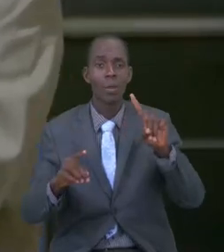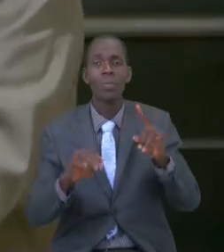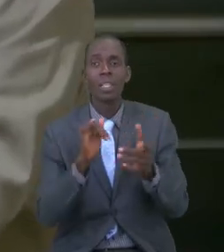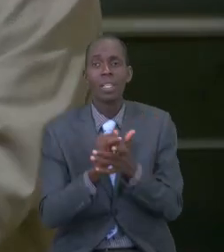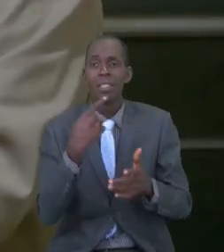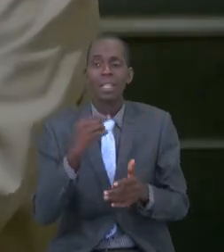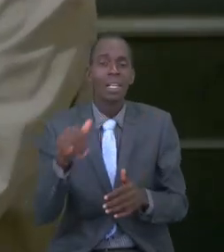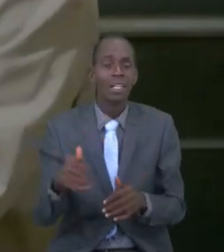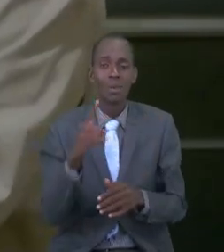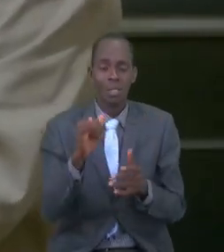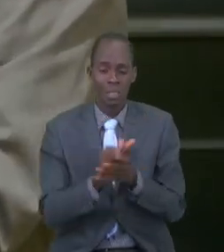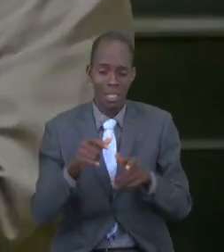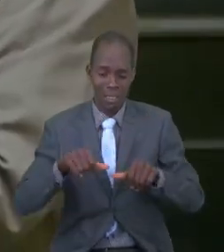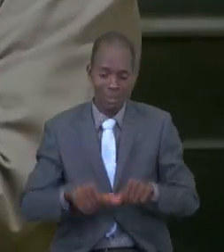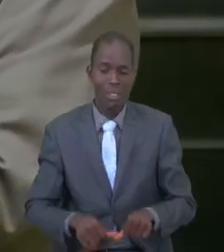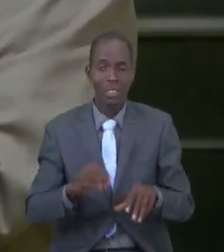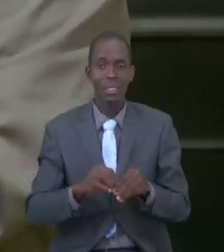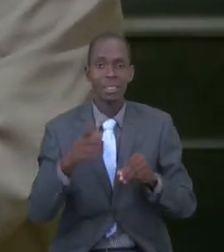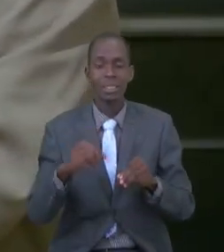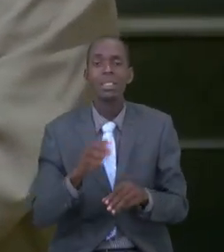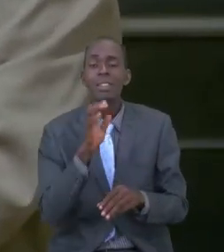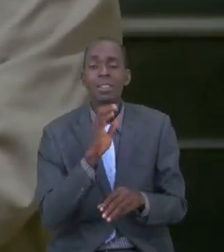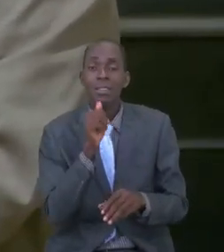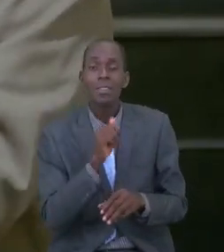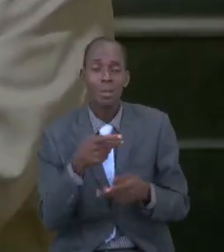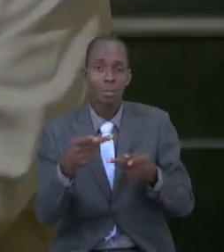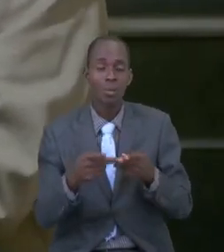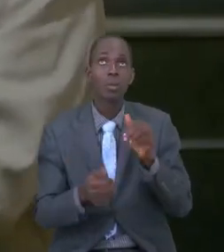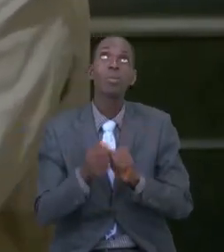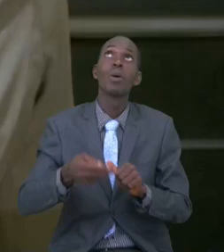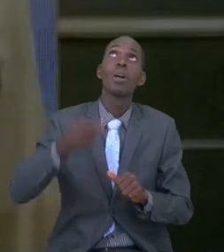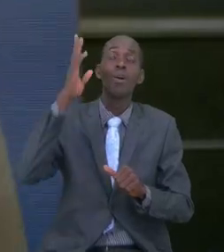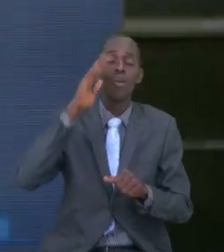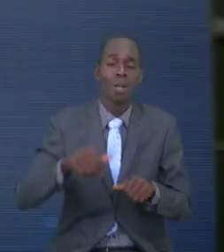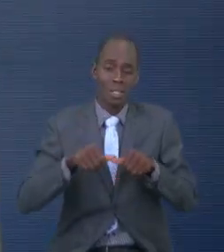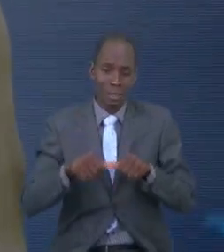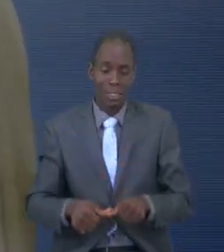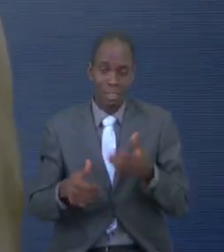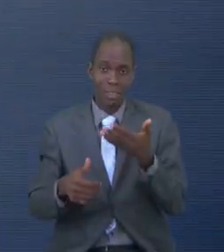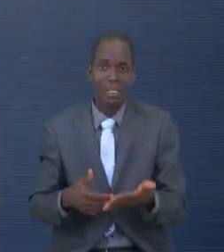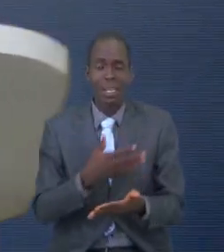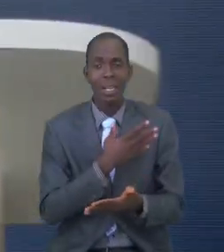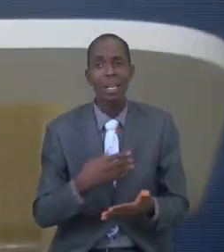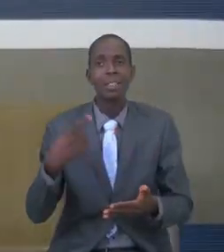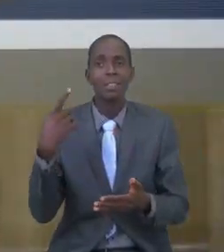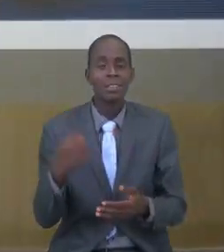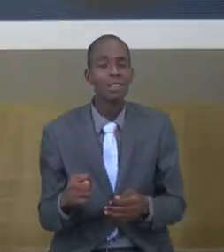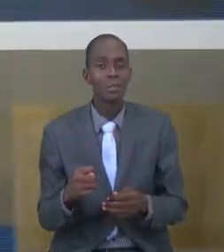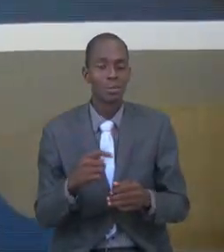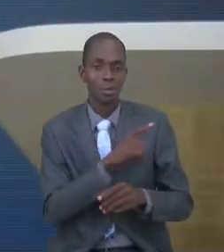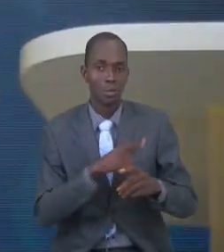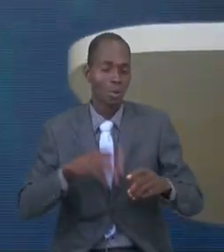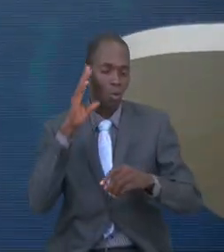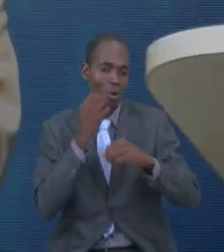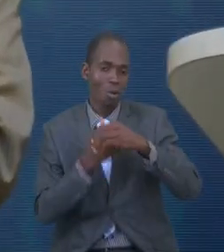that dwelleth and abideth in the secret of the Most High, he will abide there, and then the wings of the Lord will cover him, in